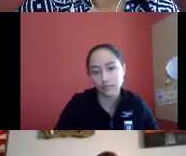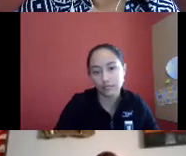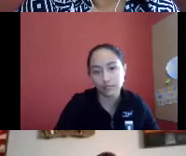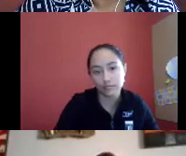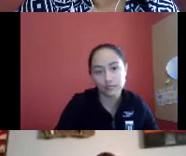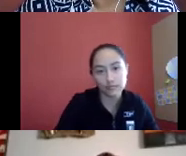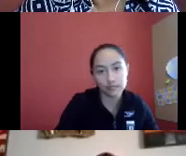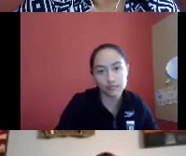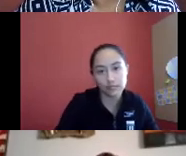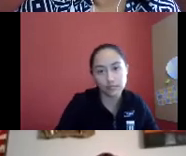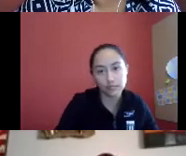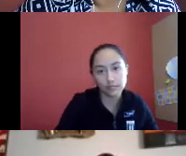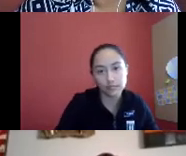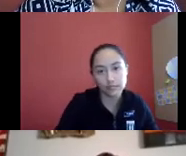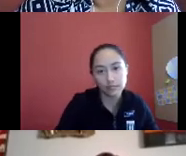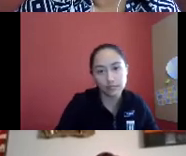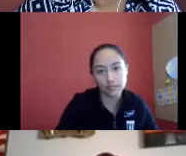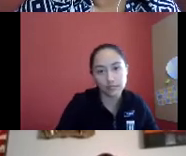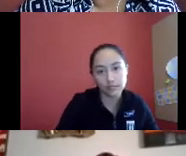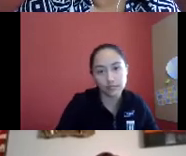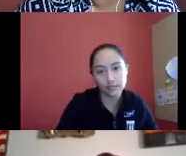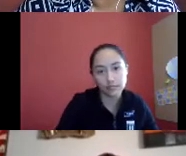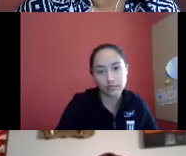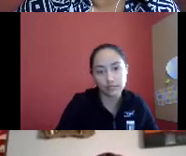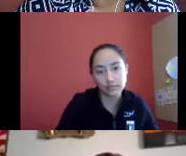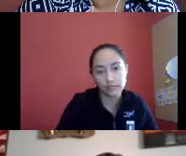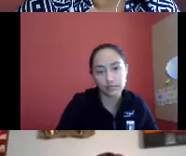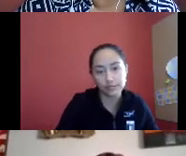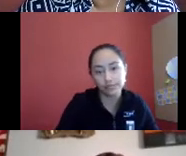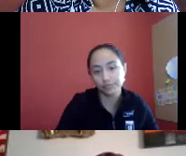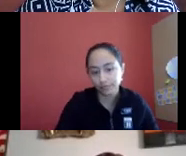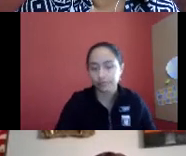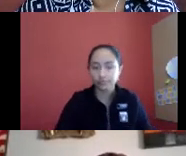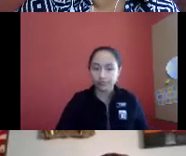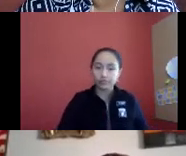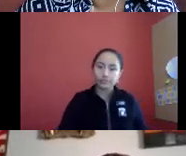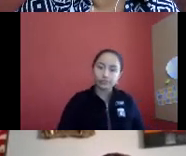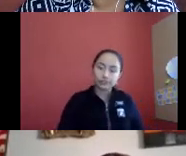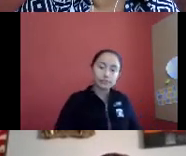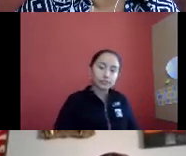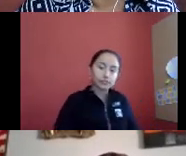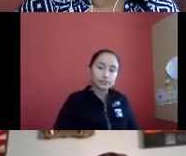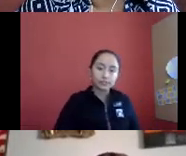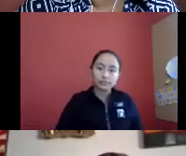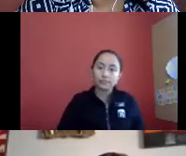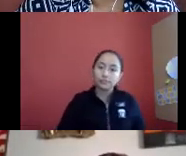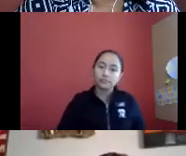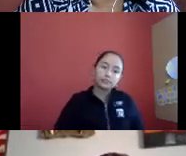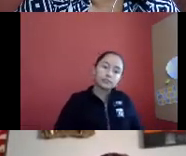introduction. It will give you, in this case, the methods. In this case, it's an